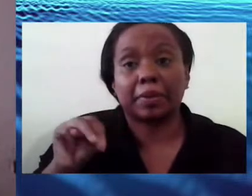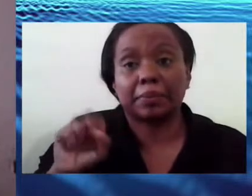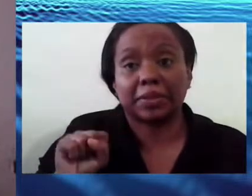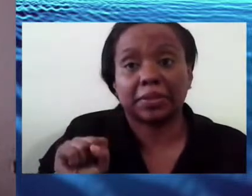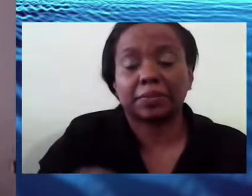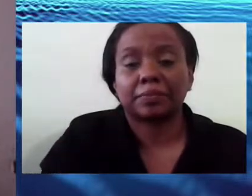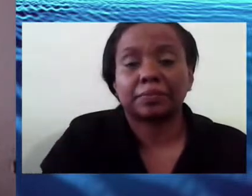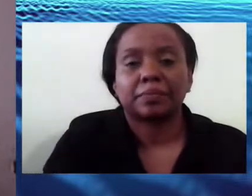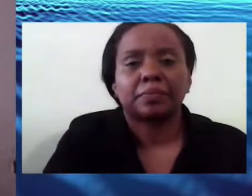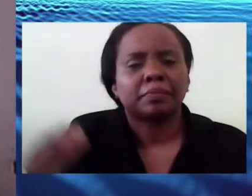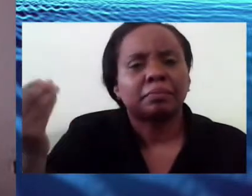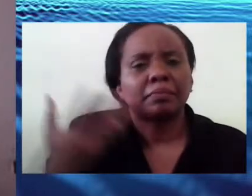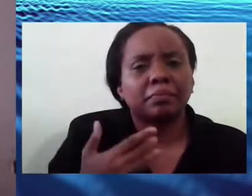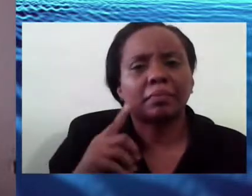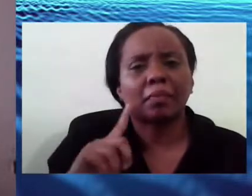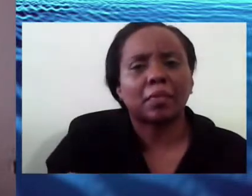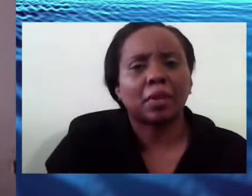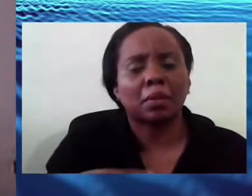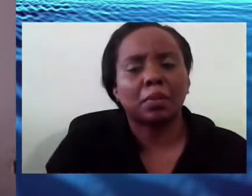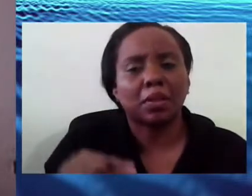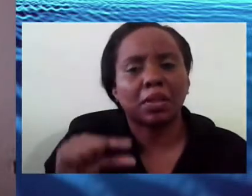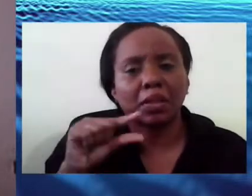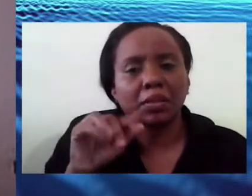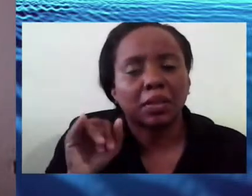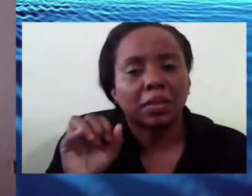the GIS probe?